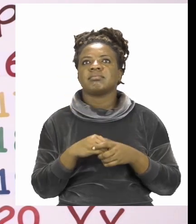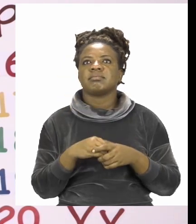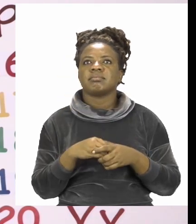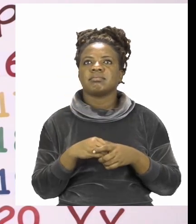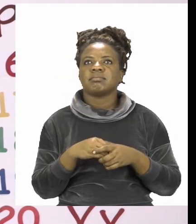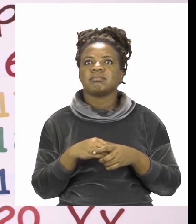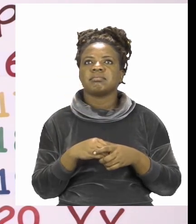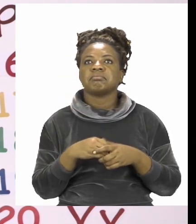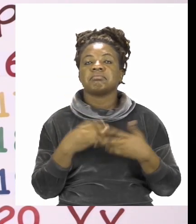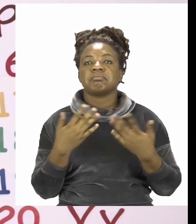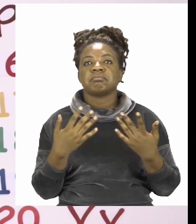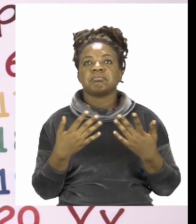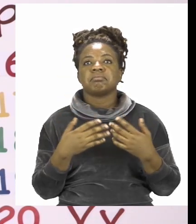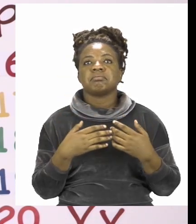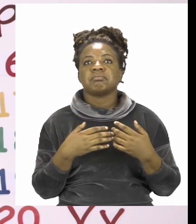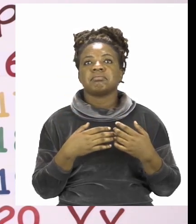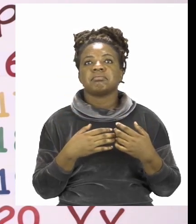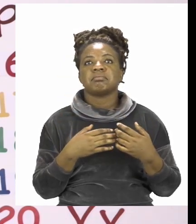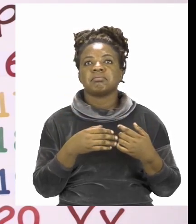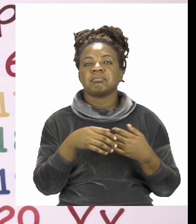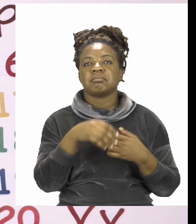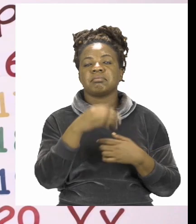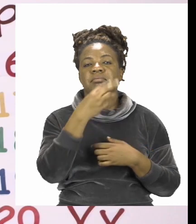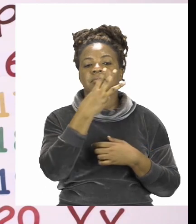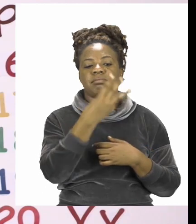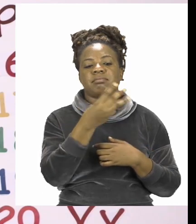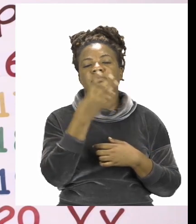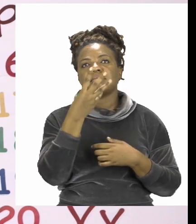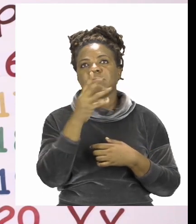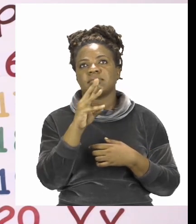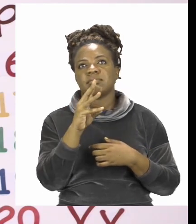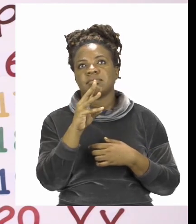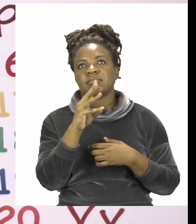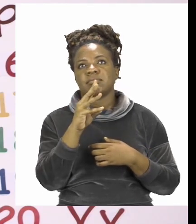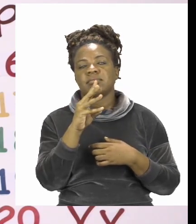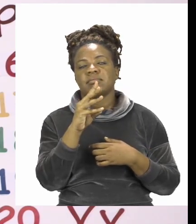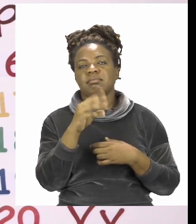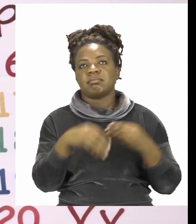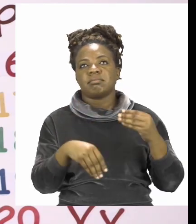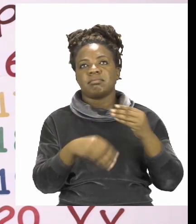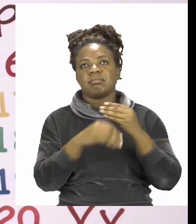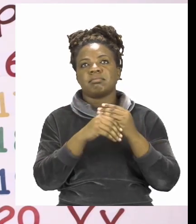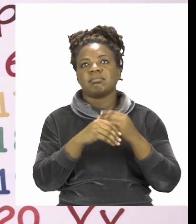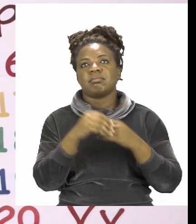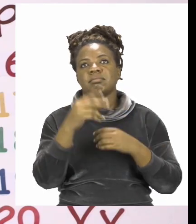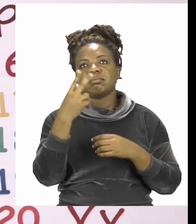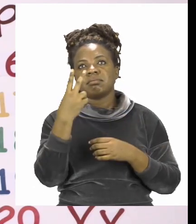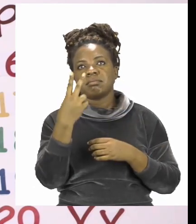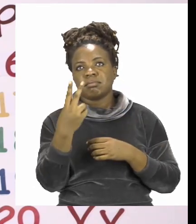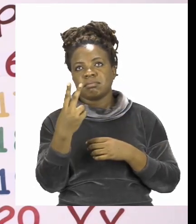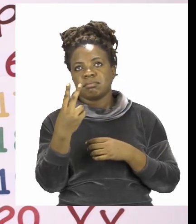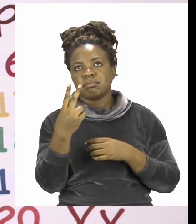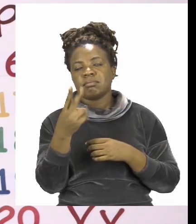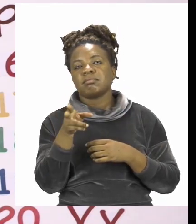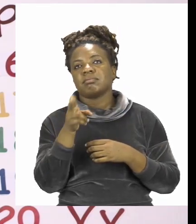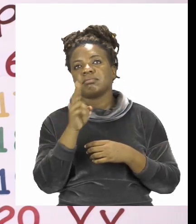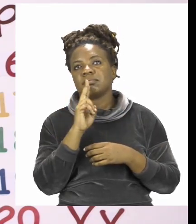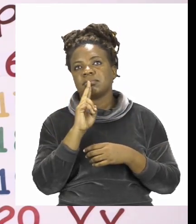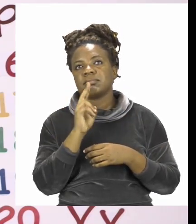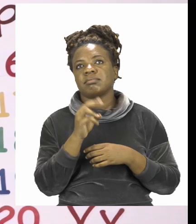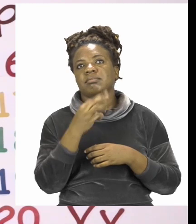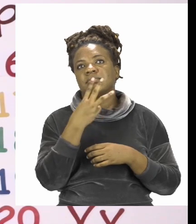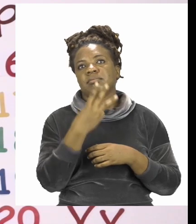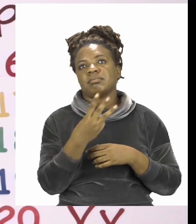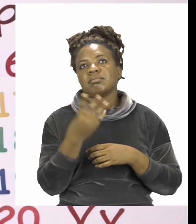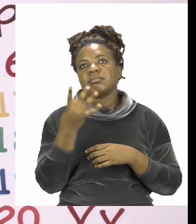Now I have said 36, if I count plus 2, will give me